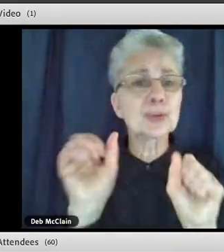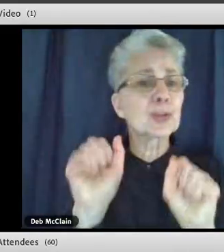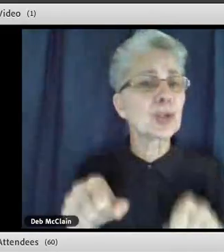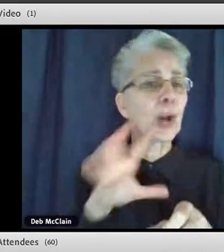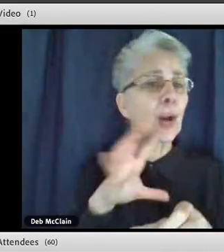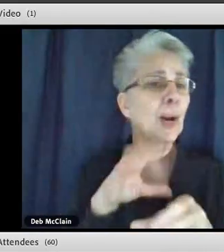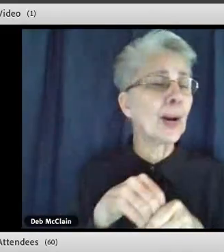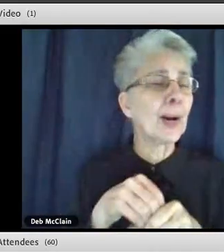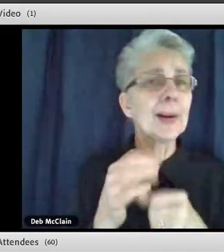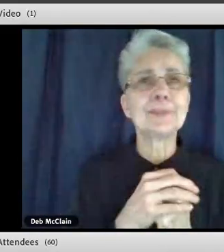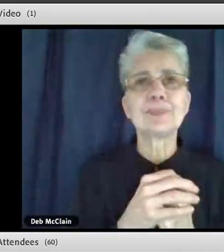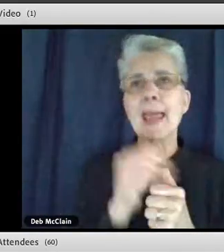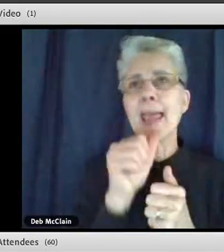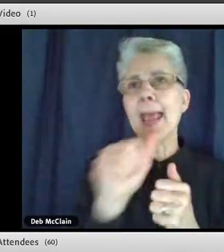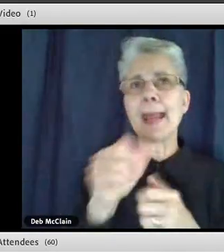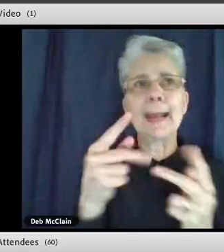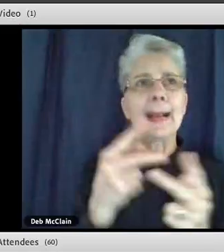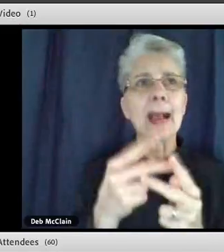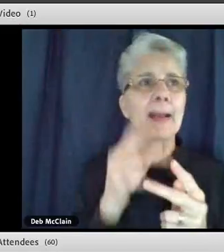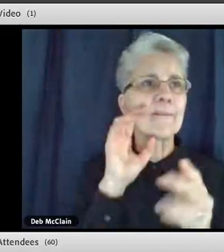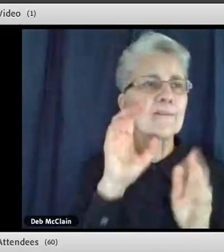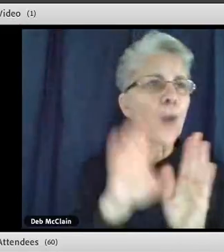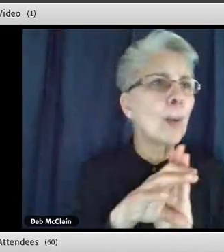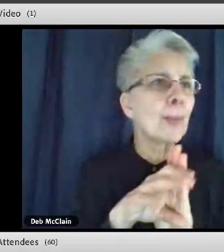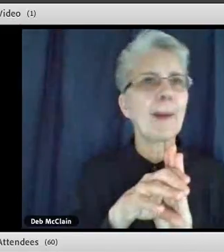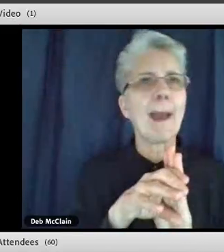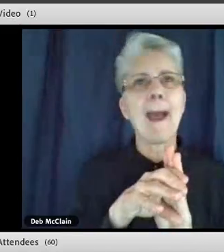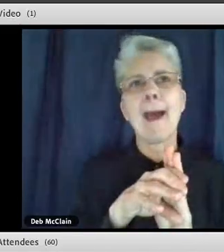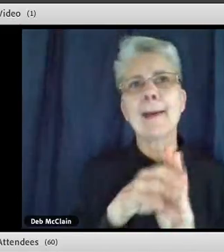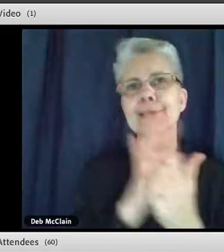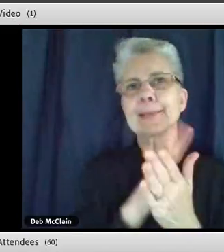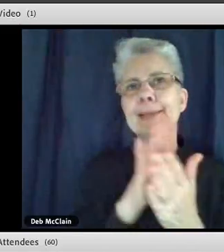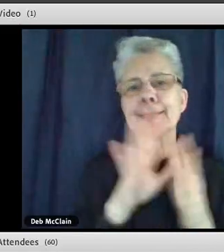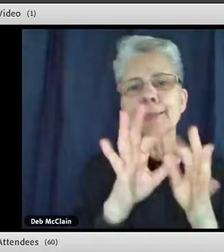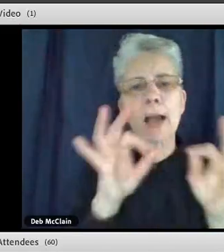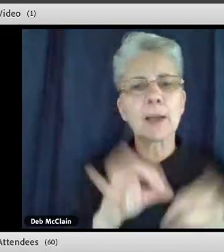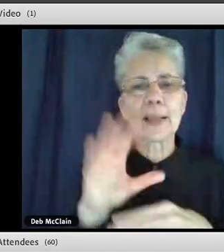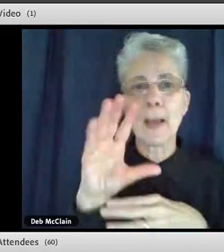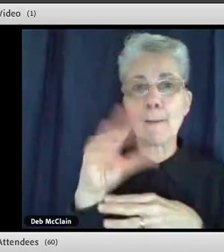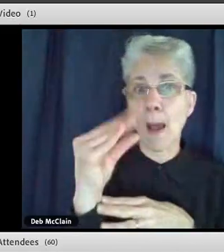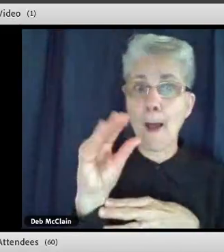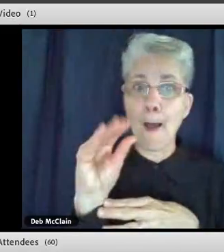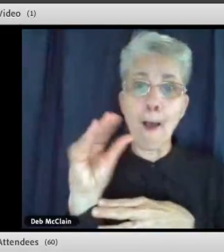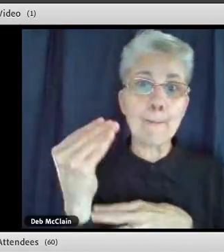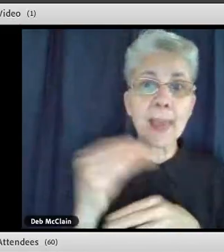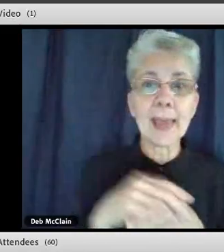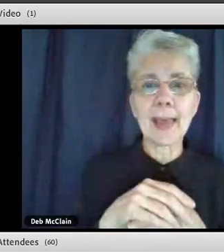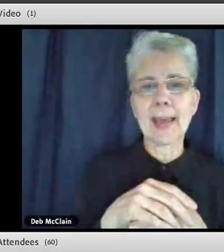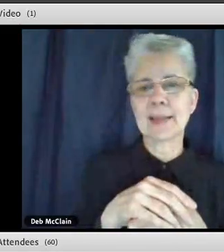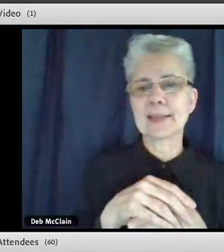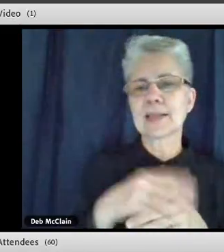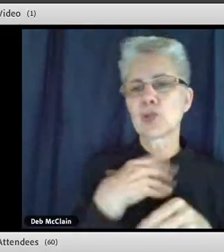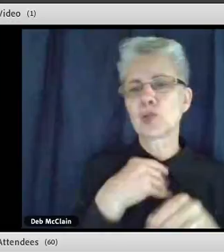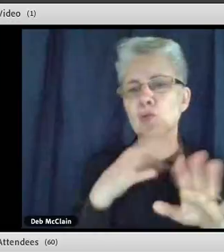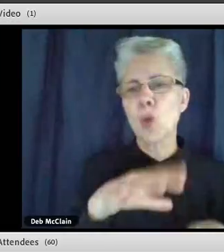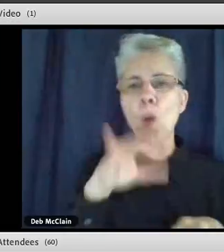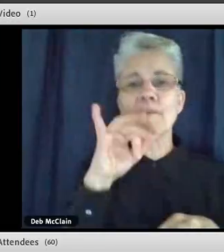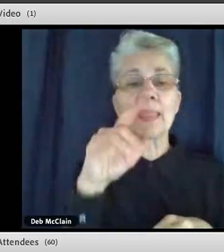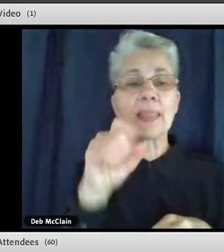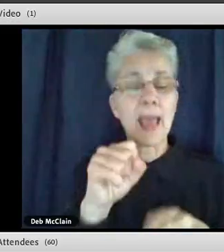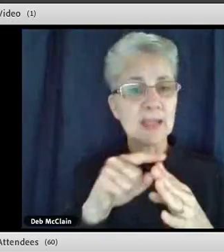artifacts of any sort, so like photographs or documents, puppets, towels and snowflakes, right? There is actually a